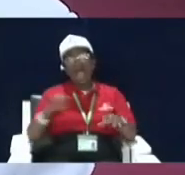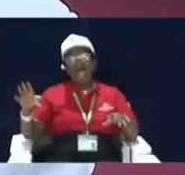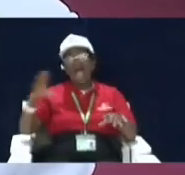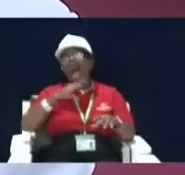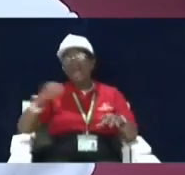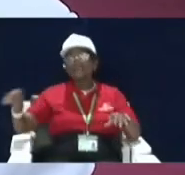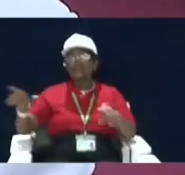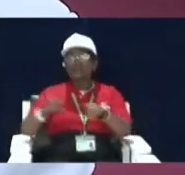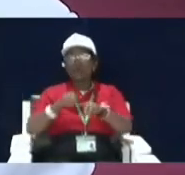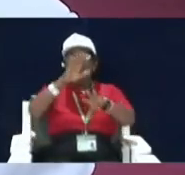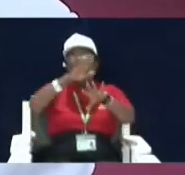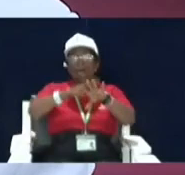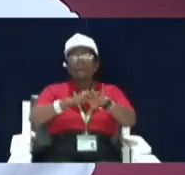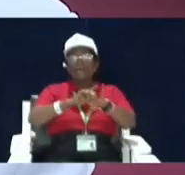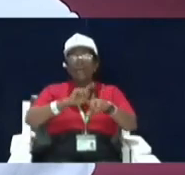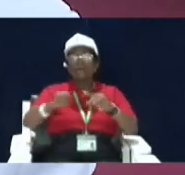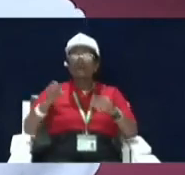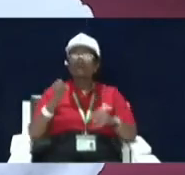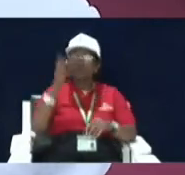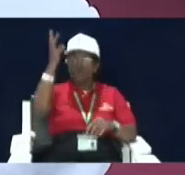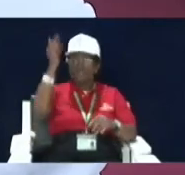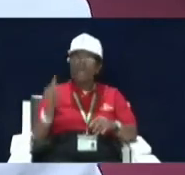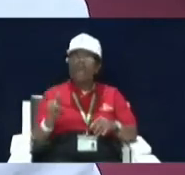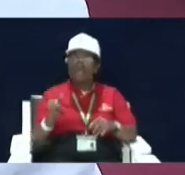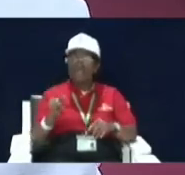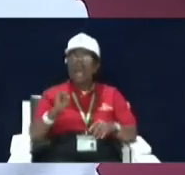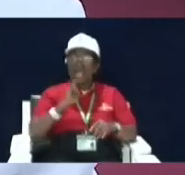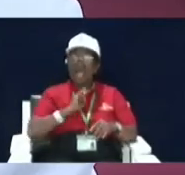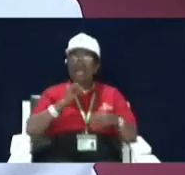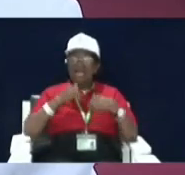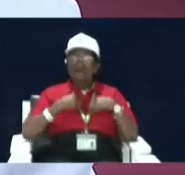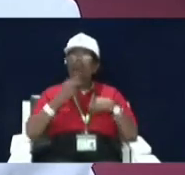suddenly, I've seen a vision.